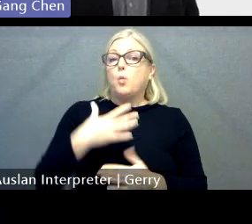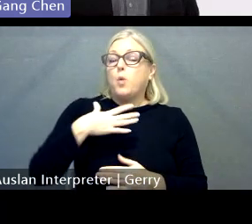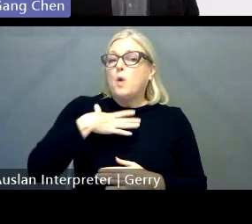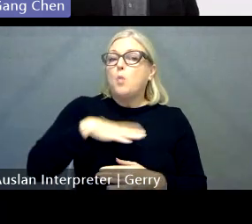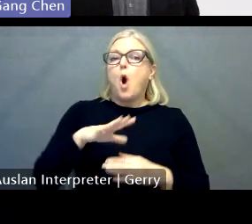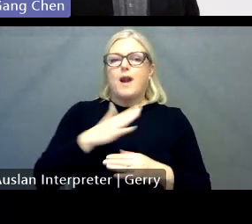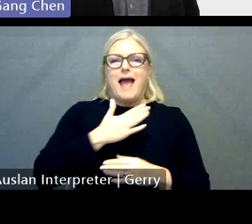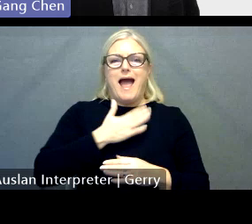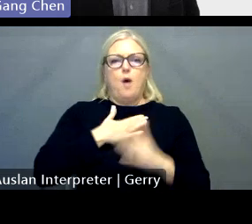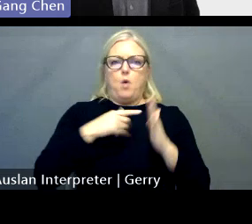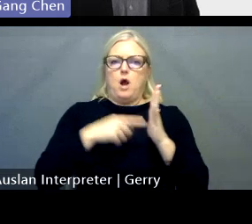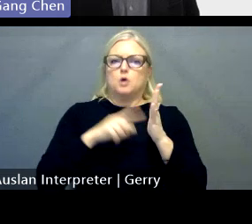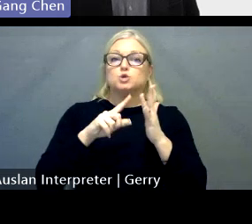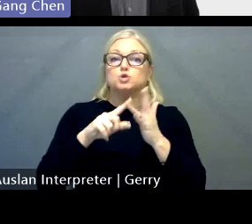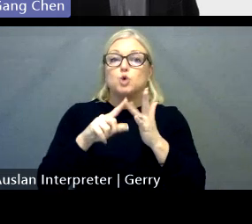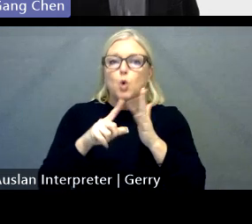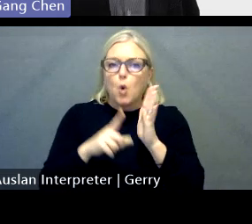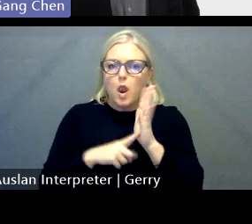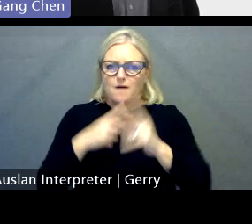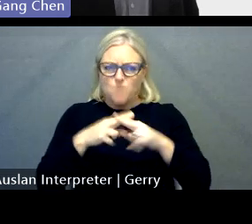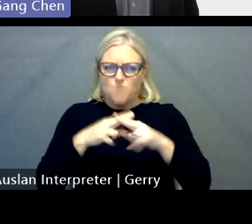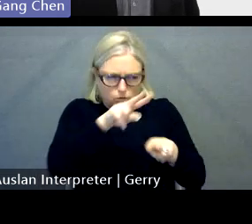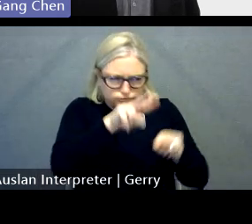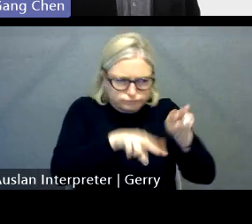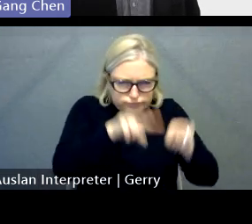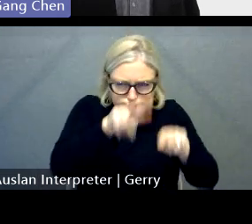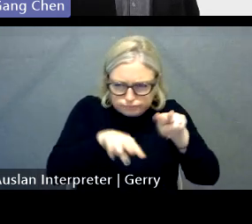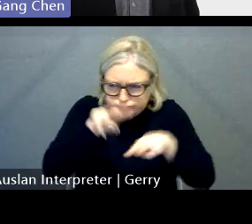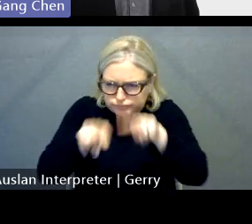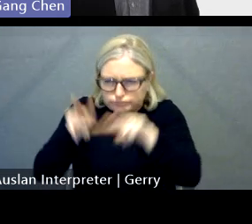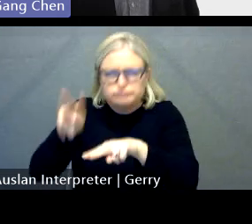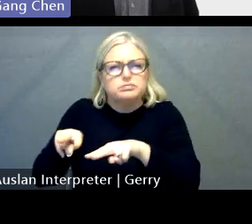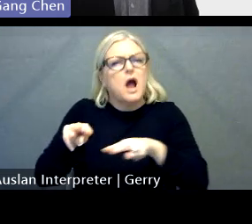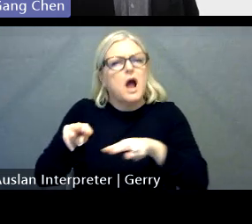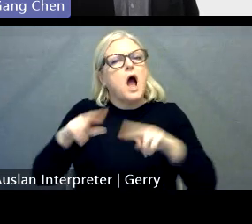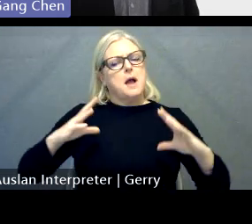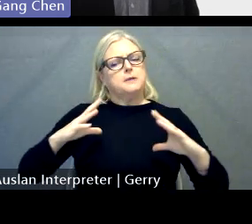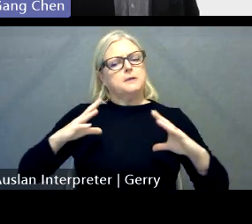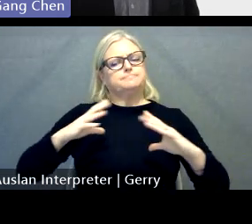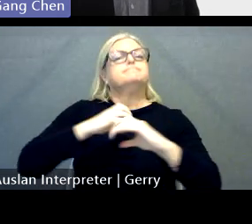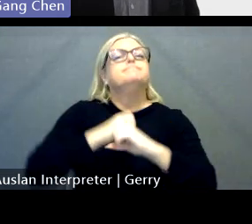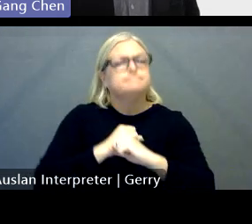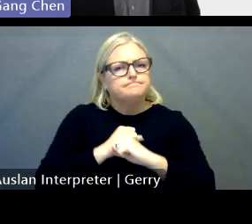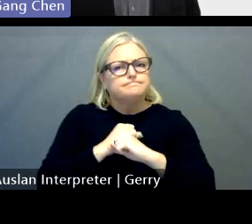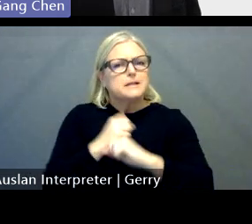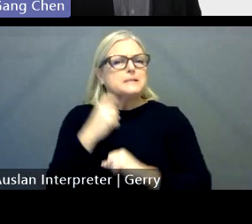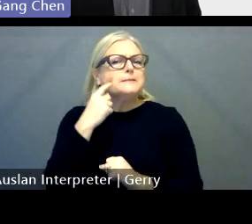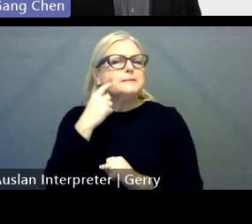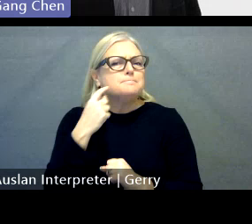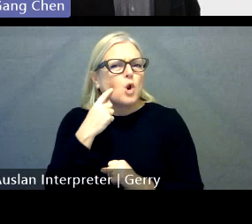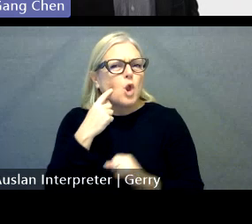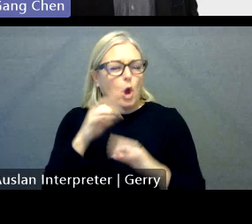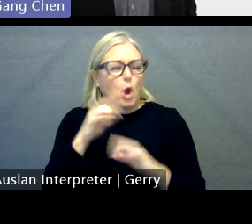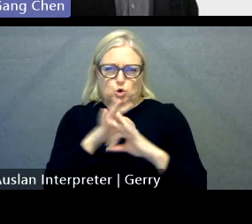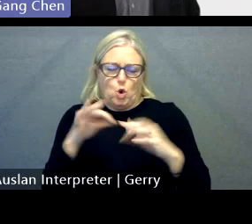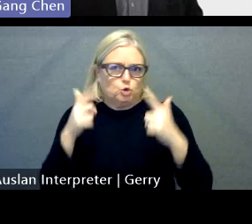will not pose a lot of response burden, but we also wanted to cover the common life aspects